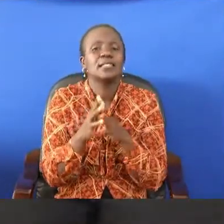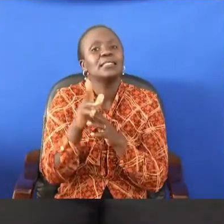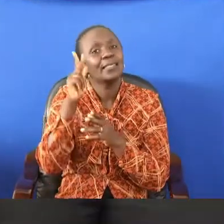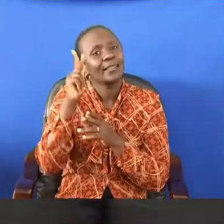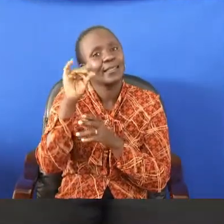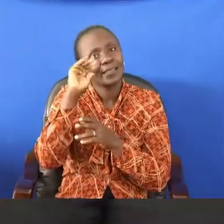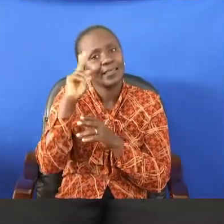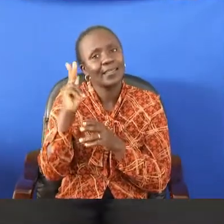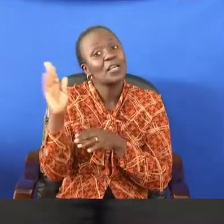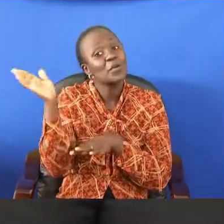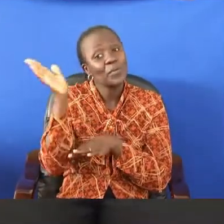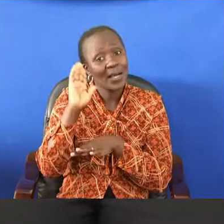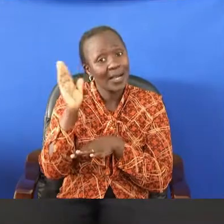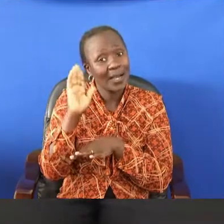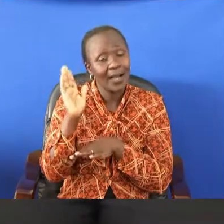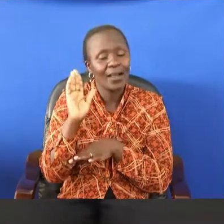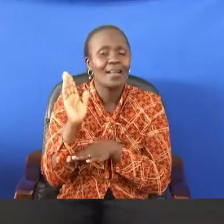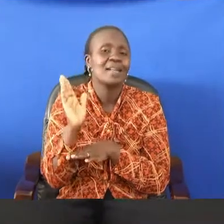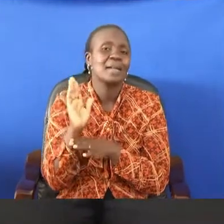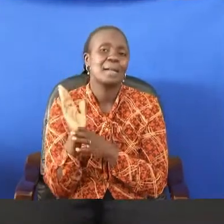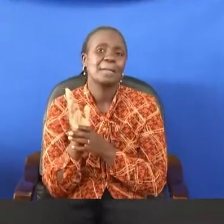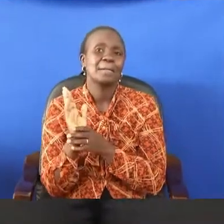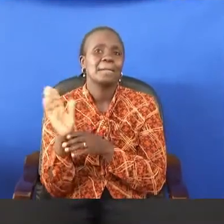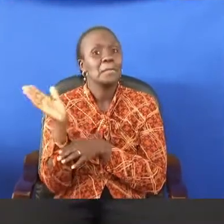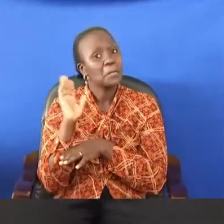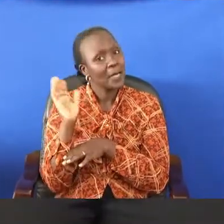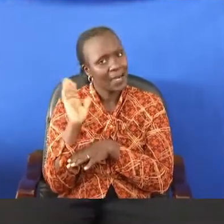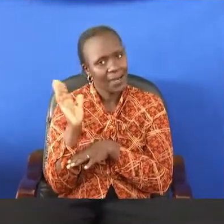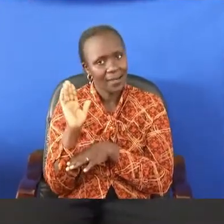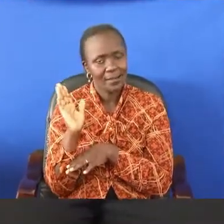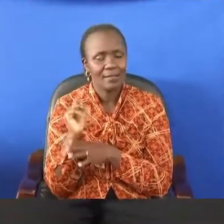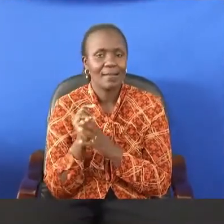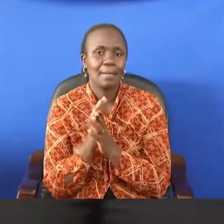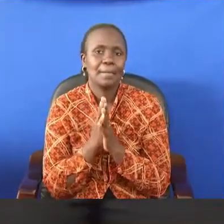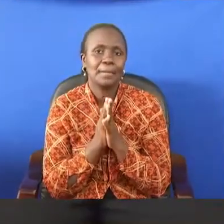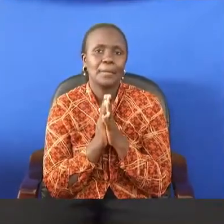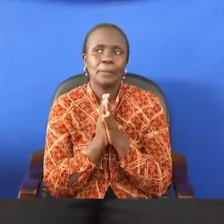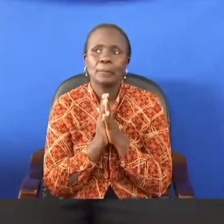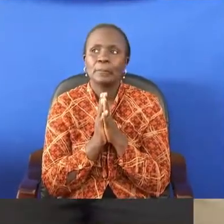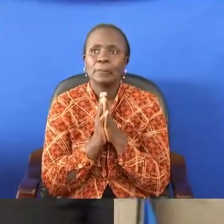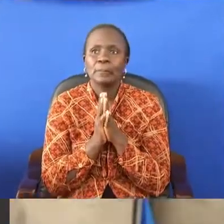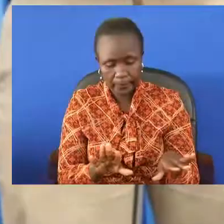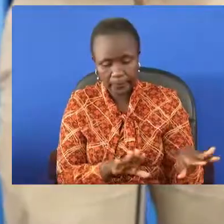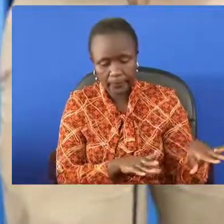Kiki. See you guys. Bye-bye. Bye. Bye.